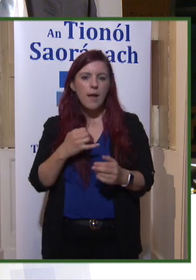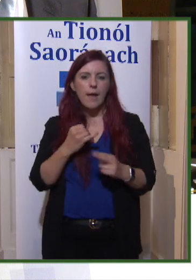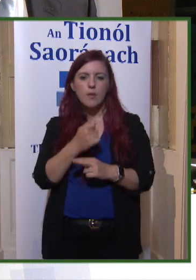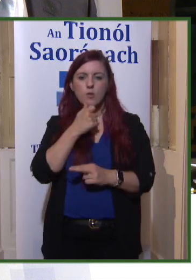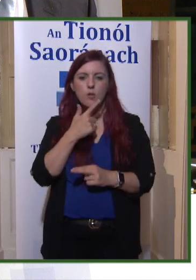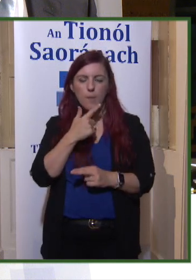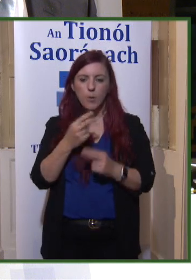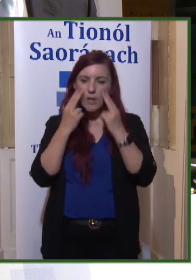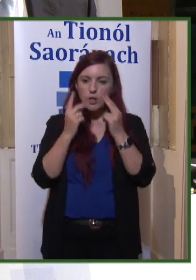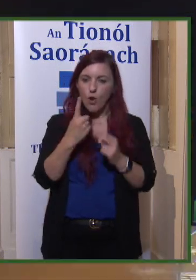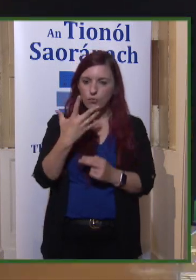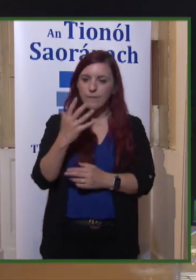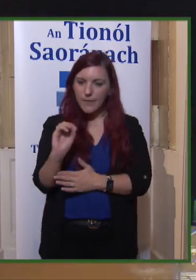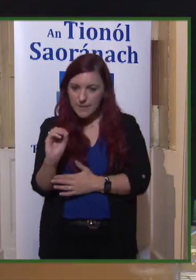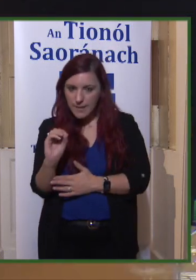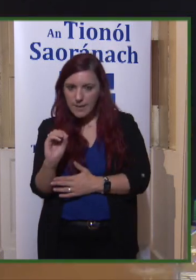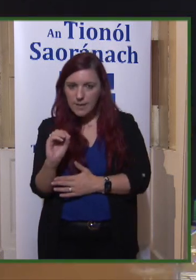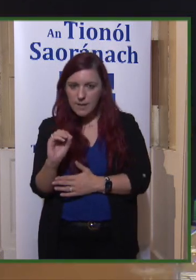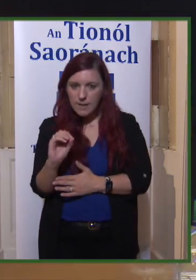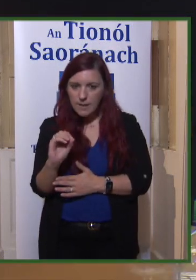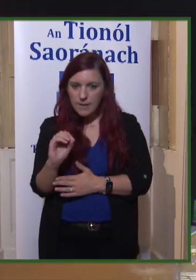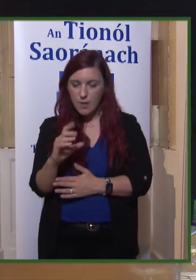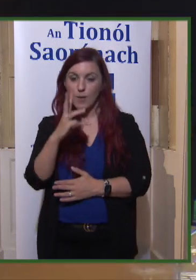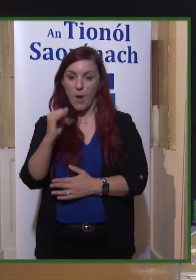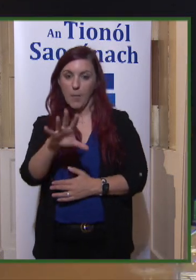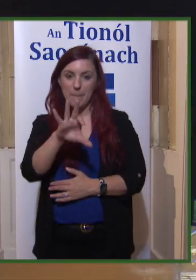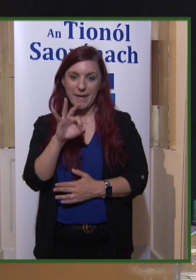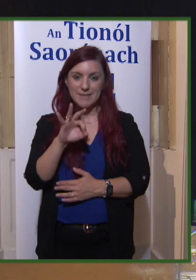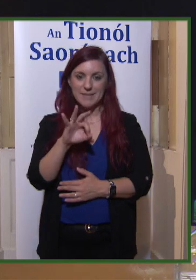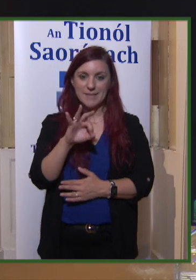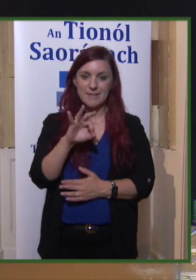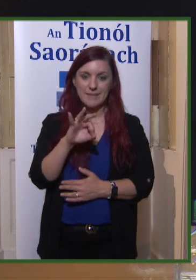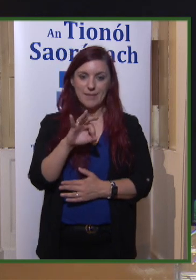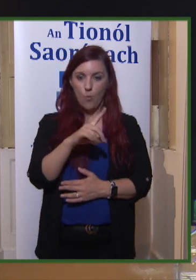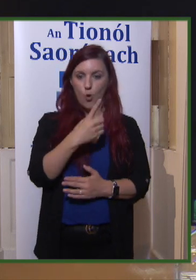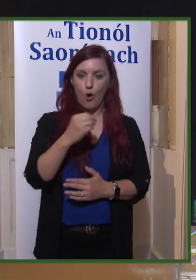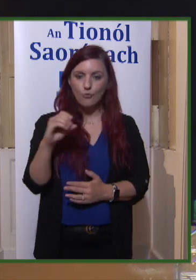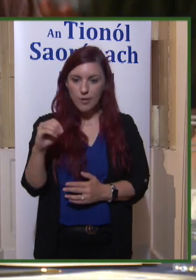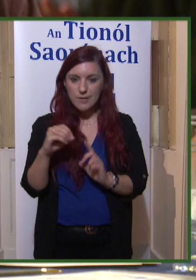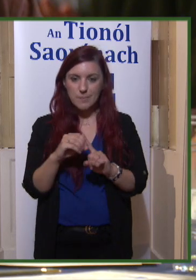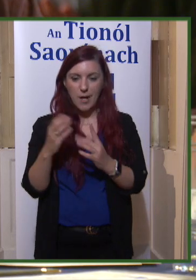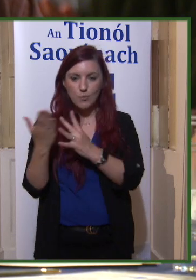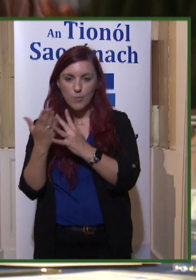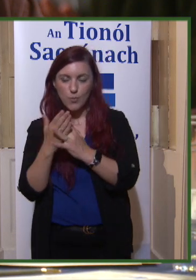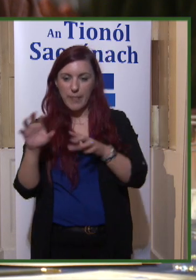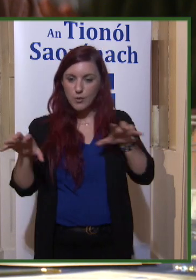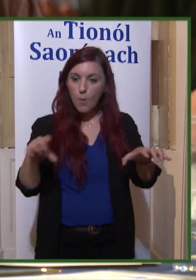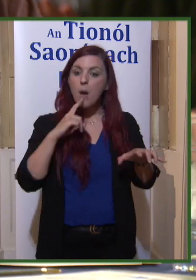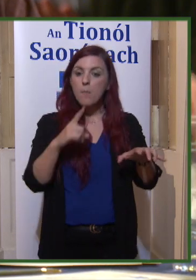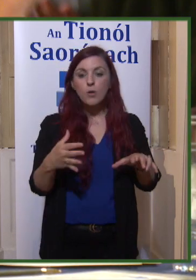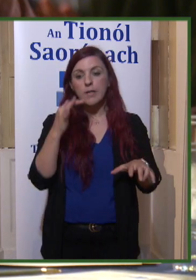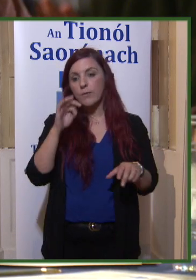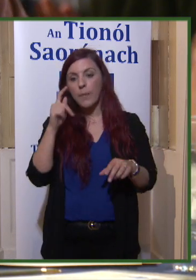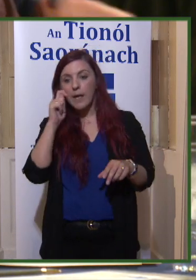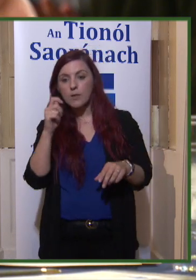require 150. So 100 was between 15 and 150, but we can leave it like that, or we can change it to